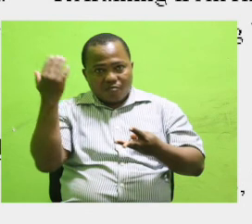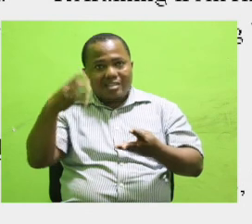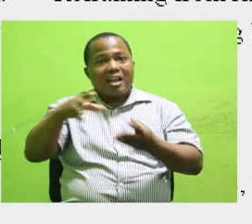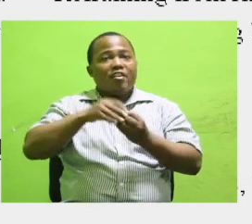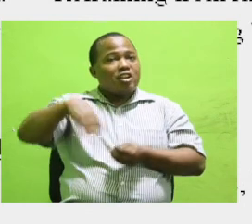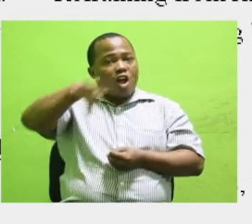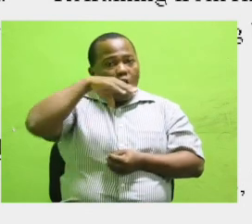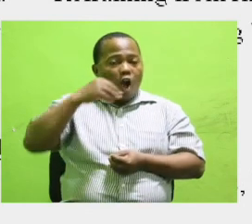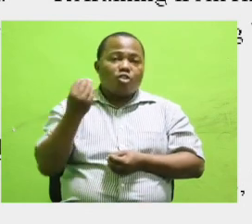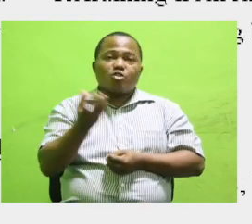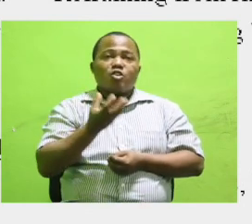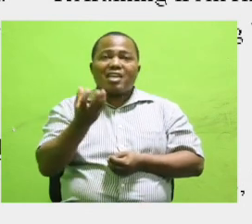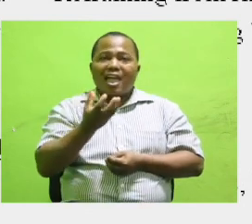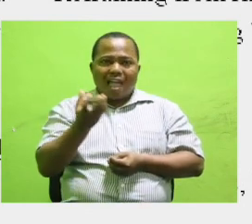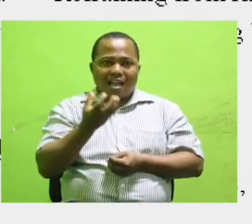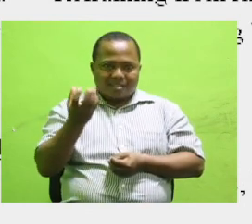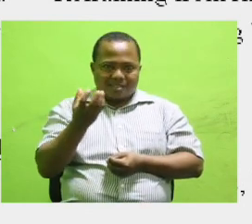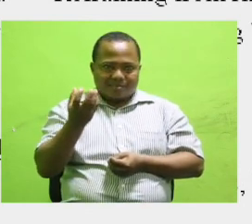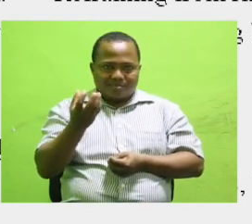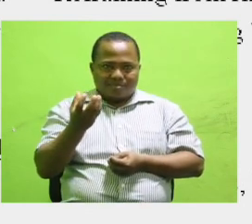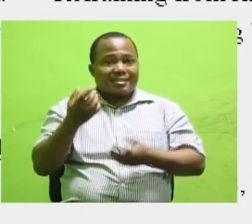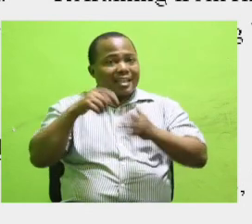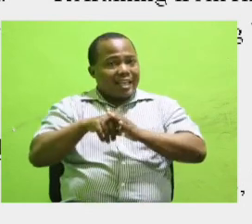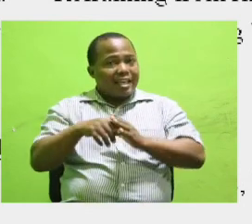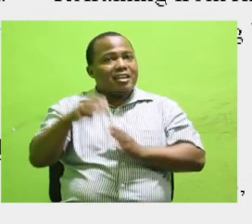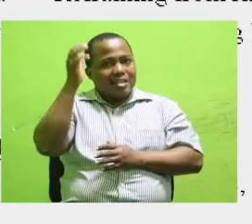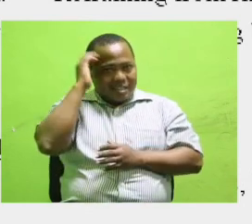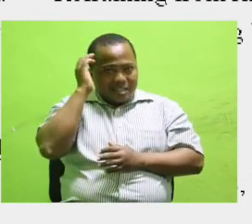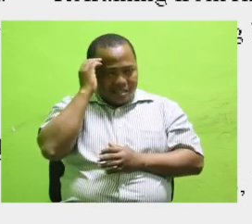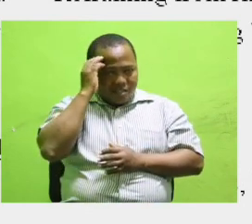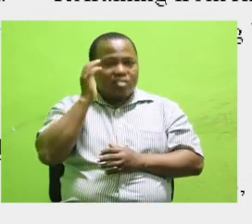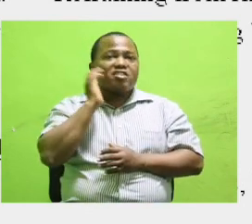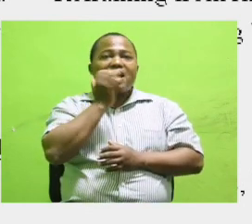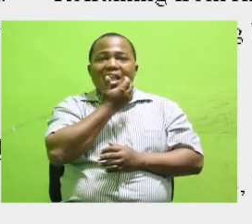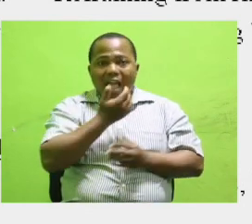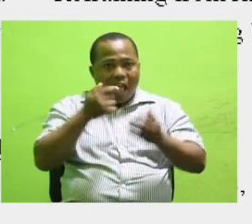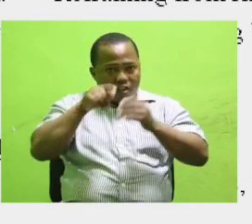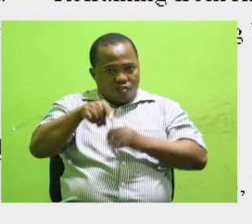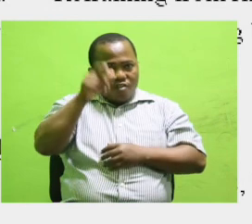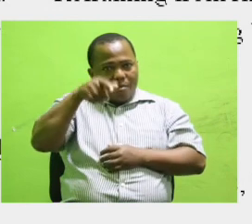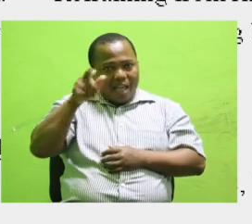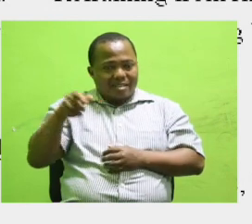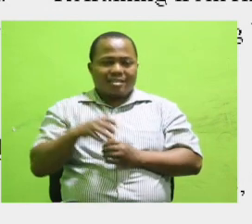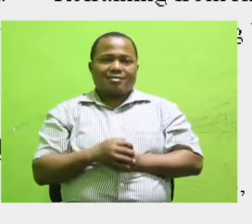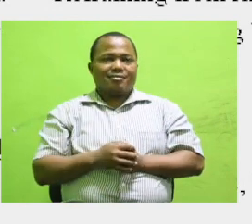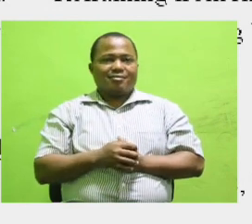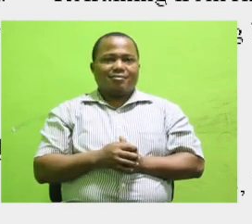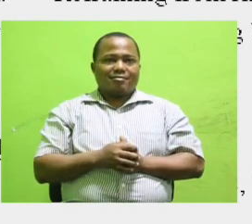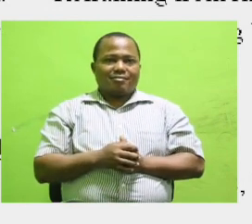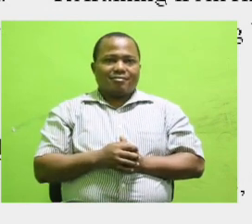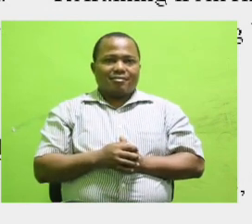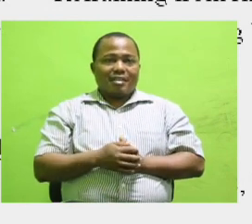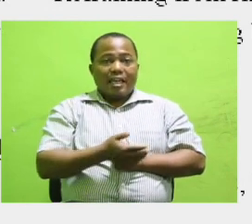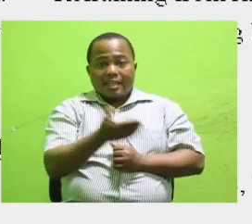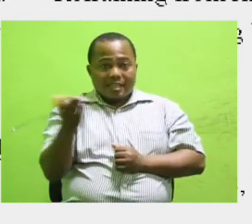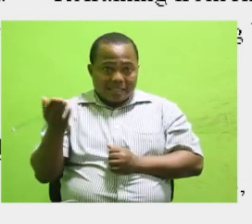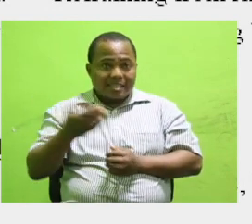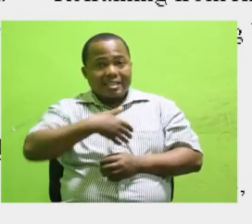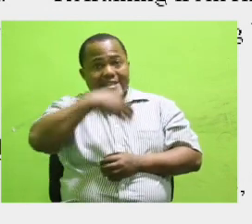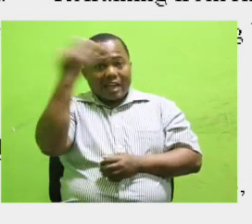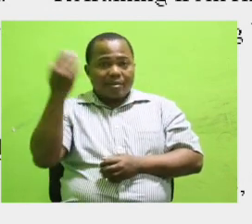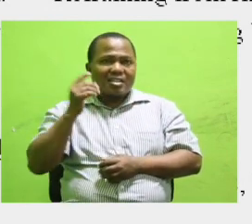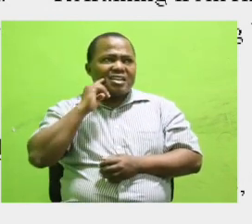analyze the impacts of HIV AIDS in the community. How does HIV AIDS affect the community? That's the first question.